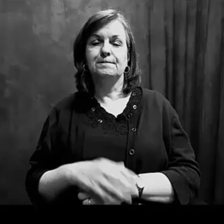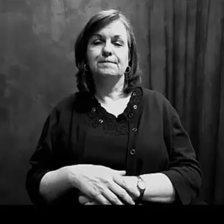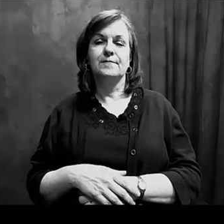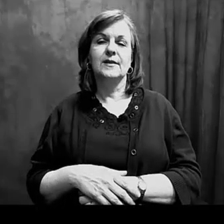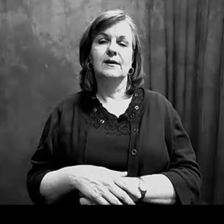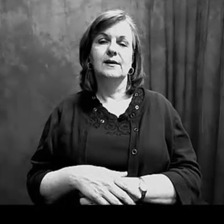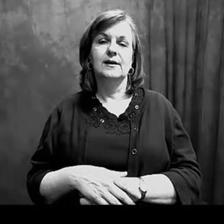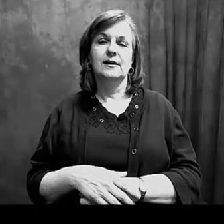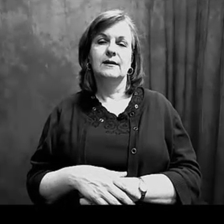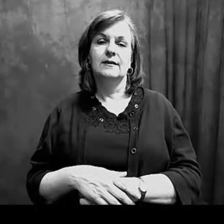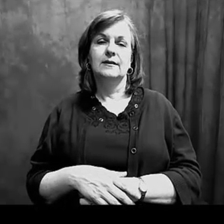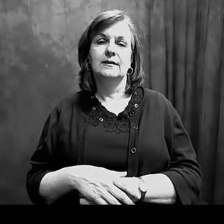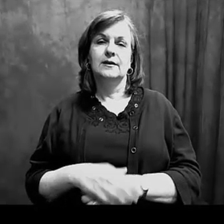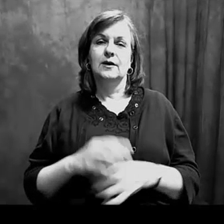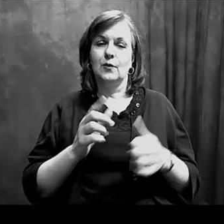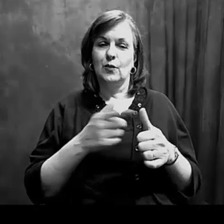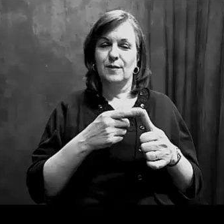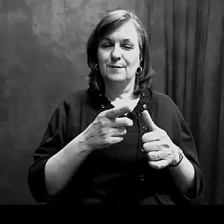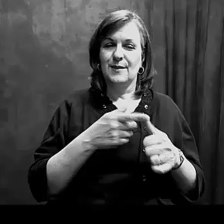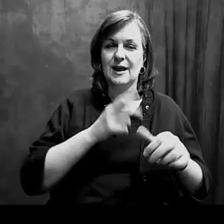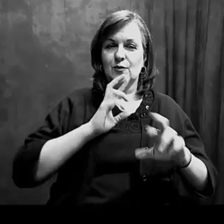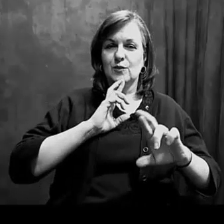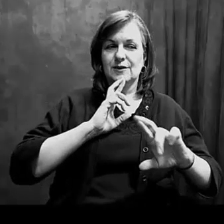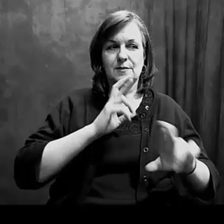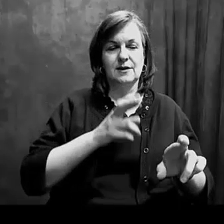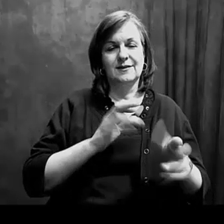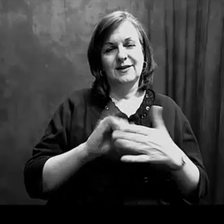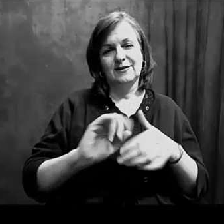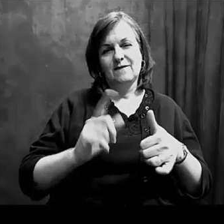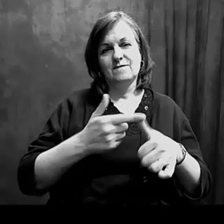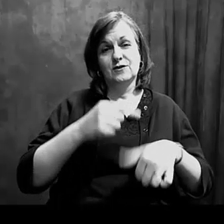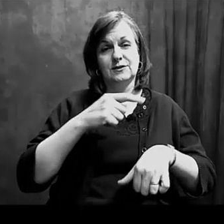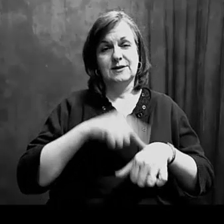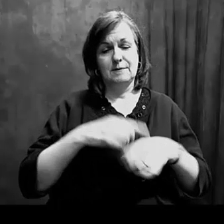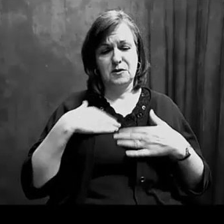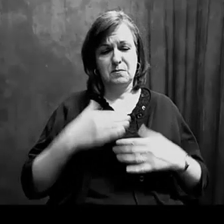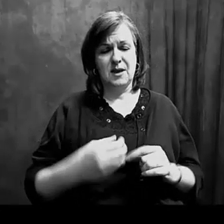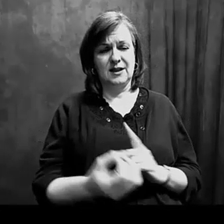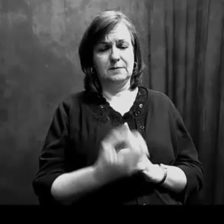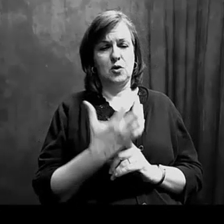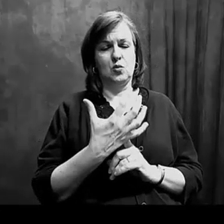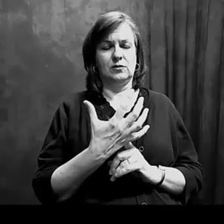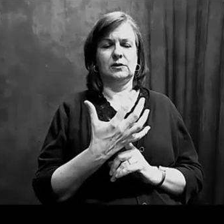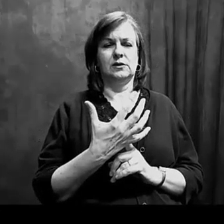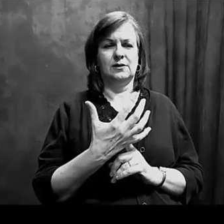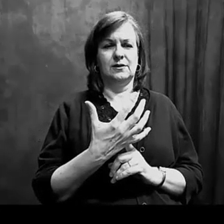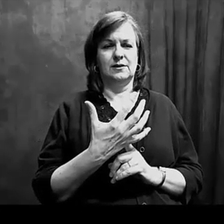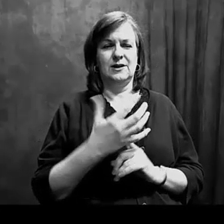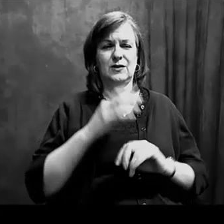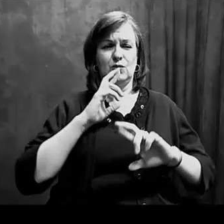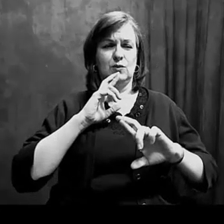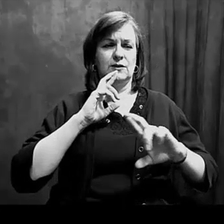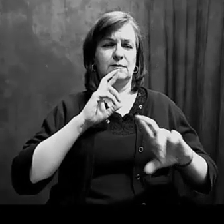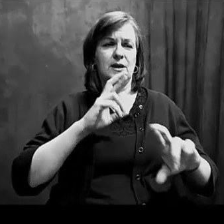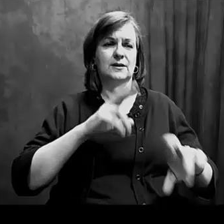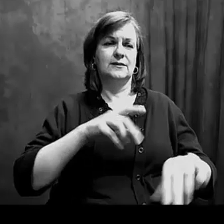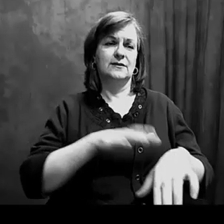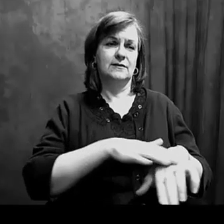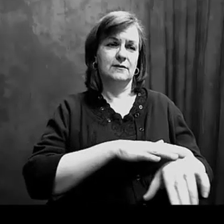idea is with our primary response, this is the first time you're exposed, and it's